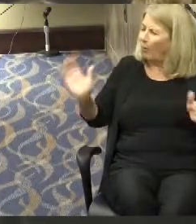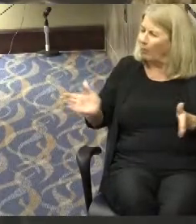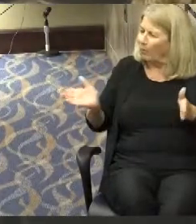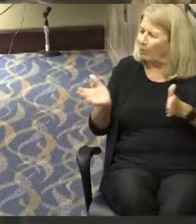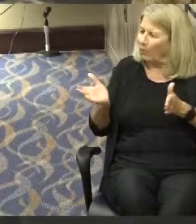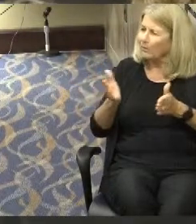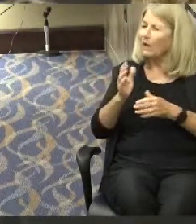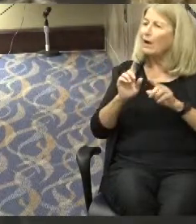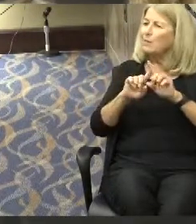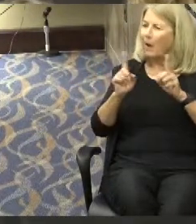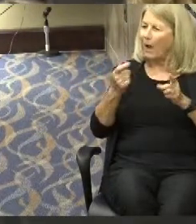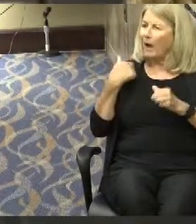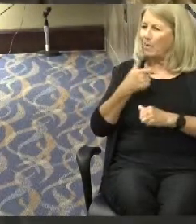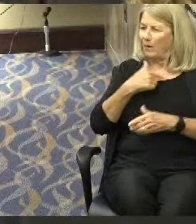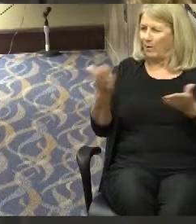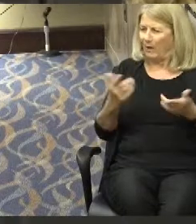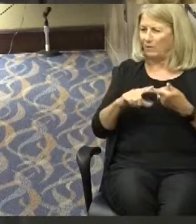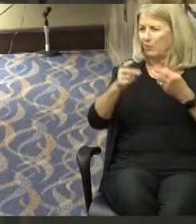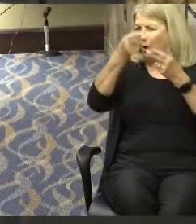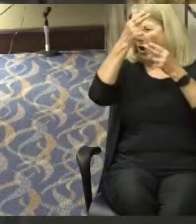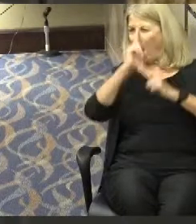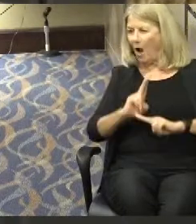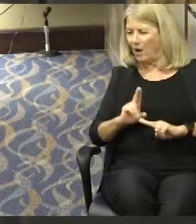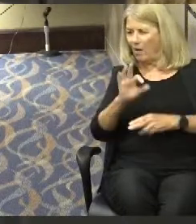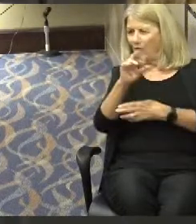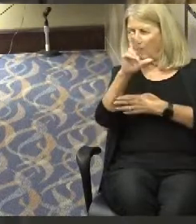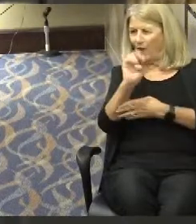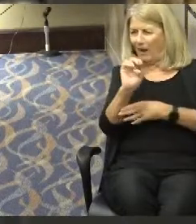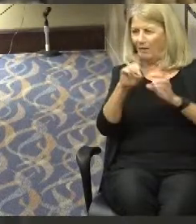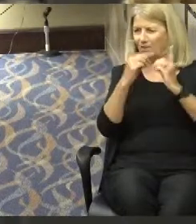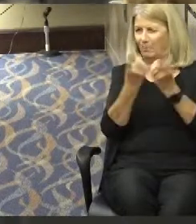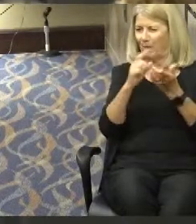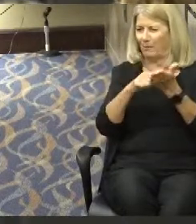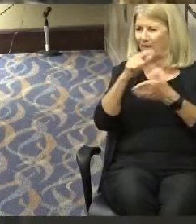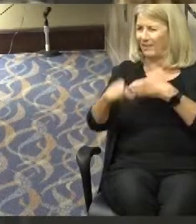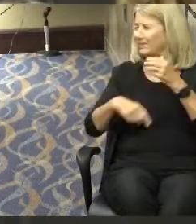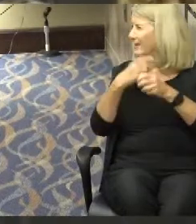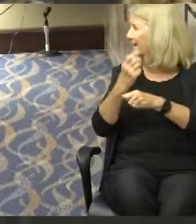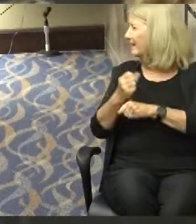to honor the fire department this year because they are the winner.